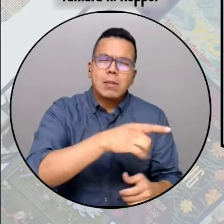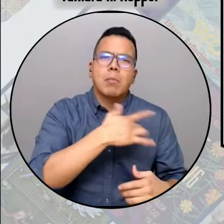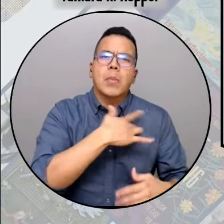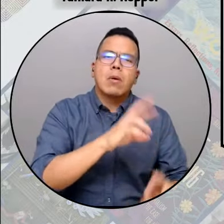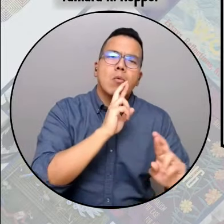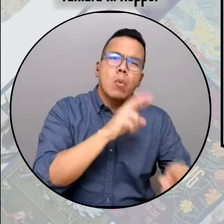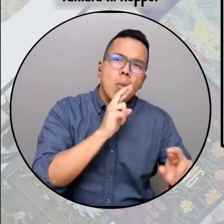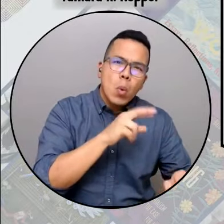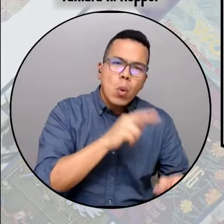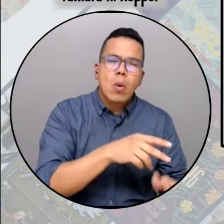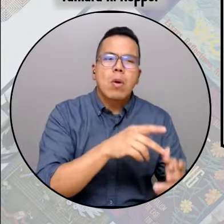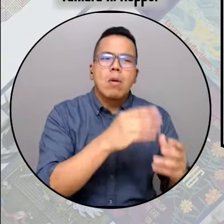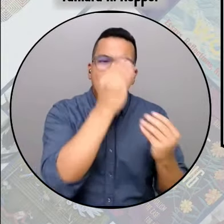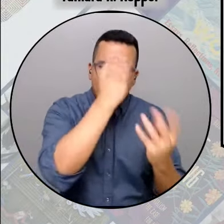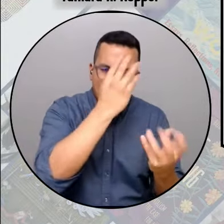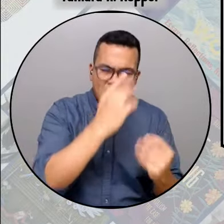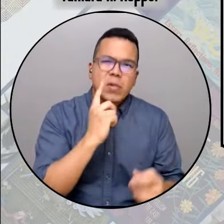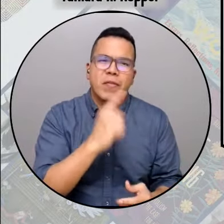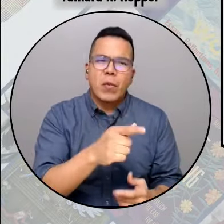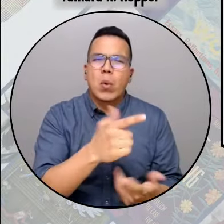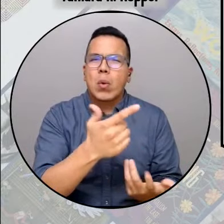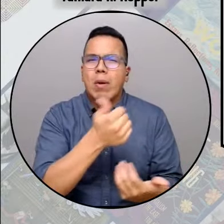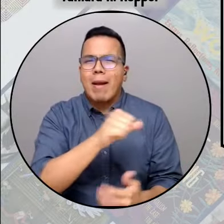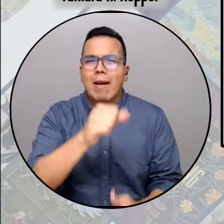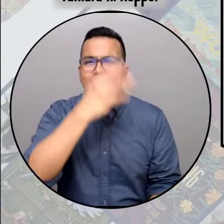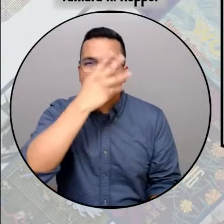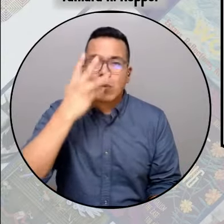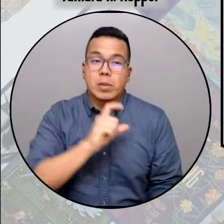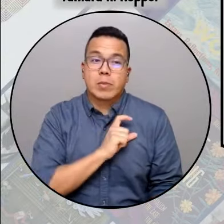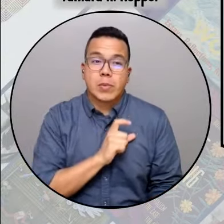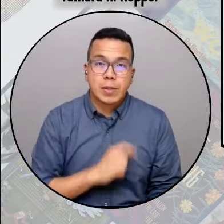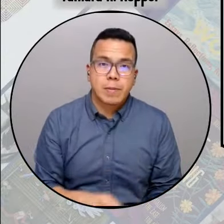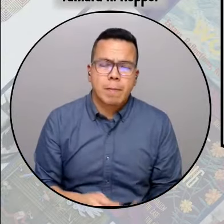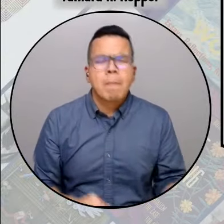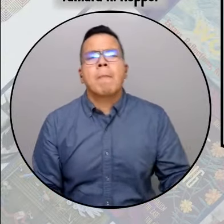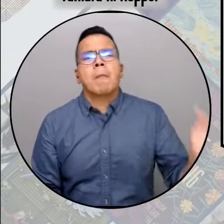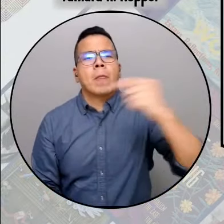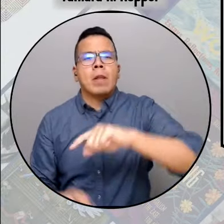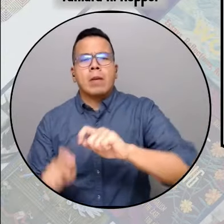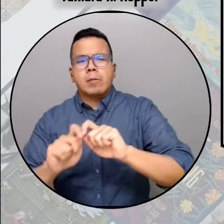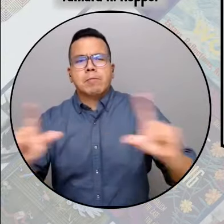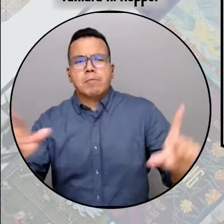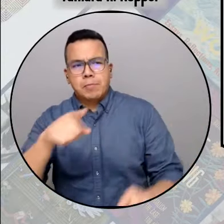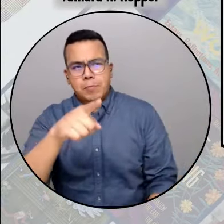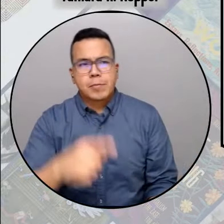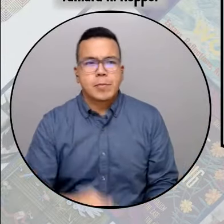authorities. So, all right, here we go.